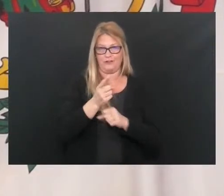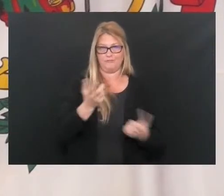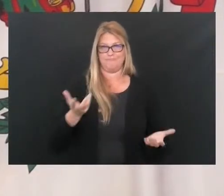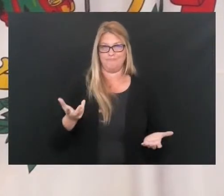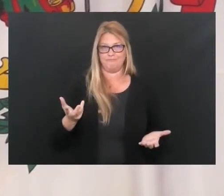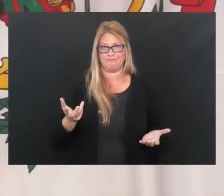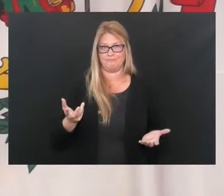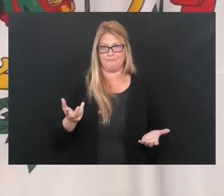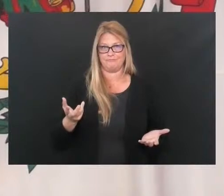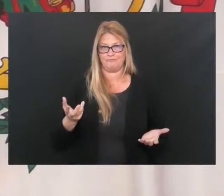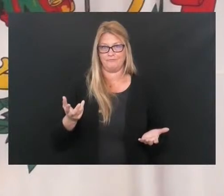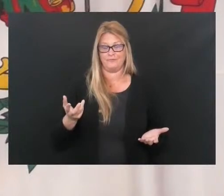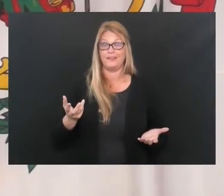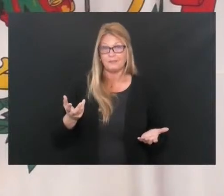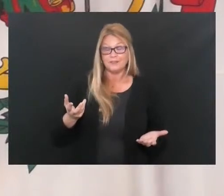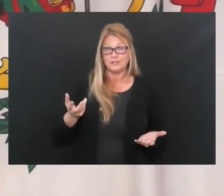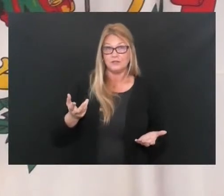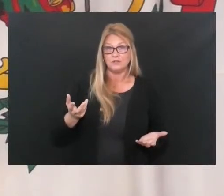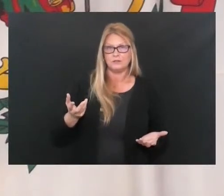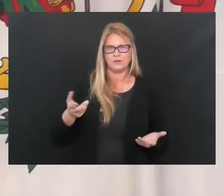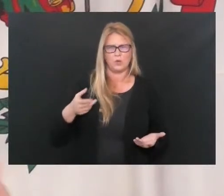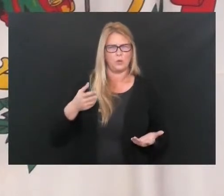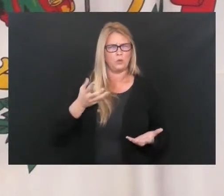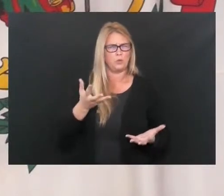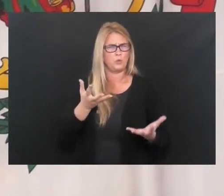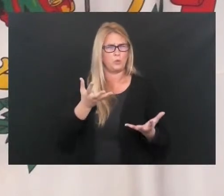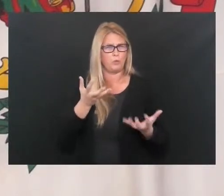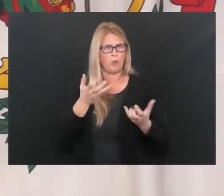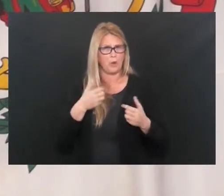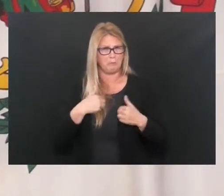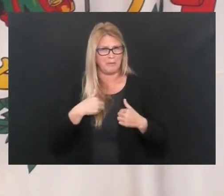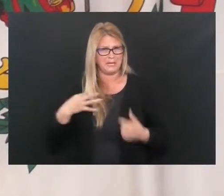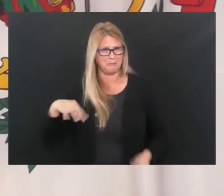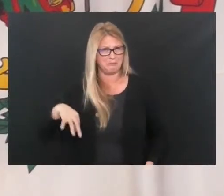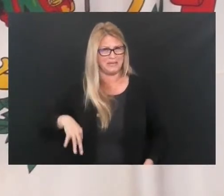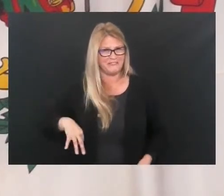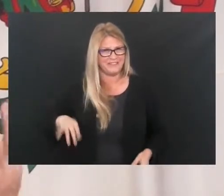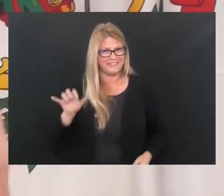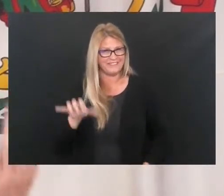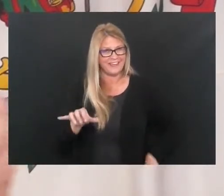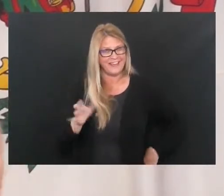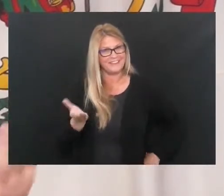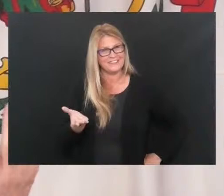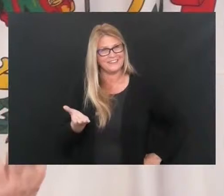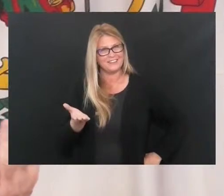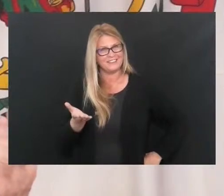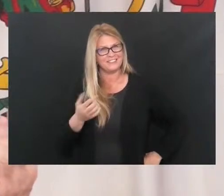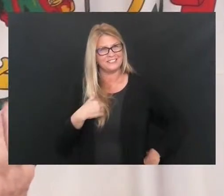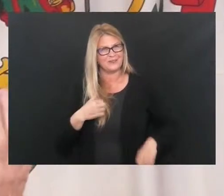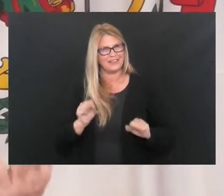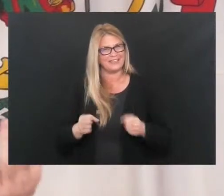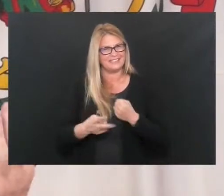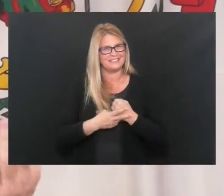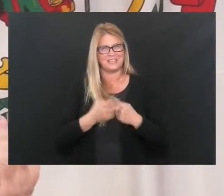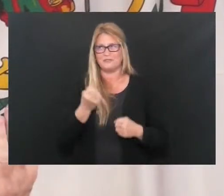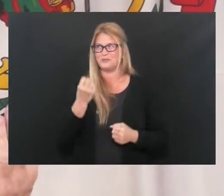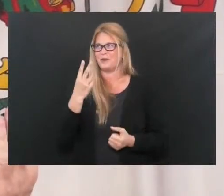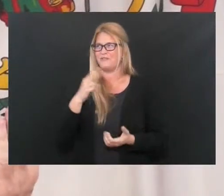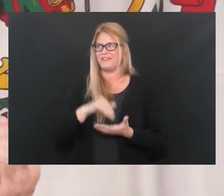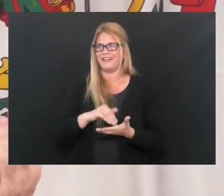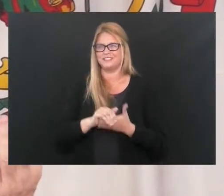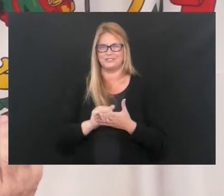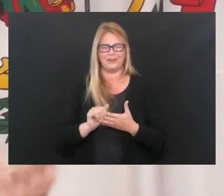to put in the pot. And we think really and truly I'm doing this so that I can save $12,000 or whatever it may